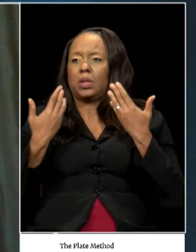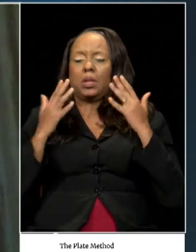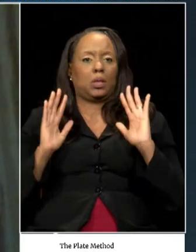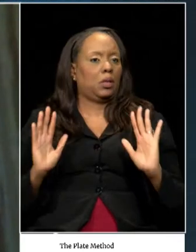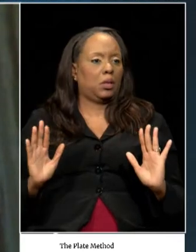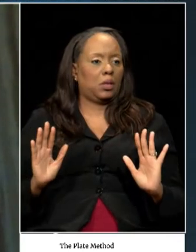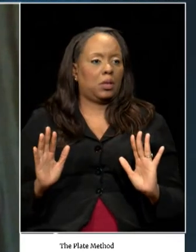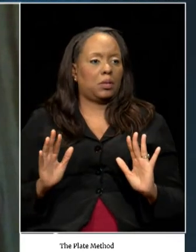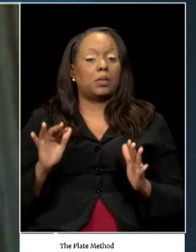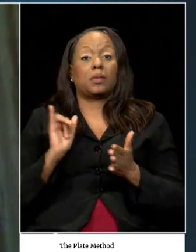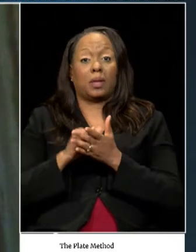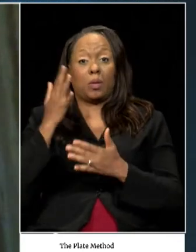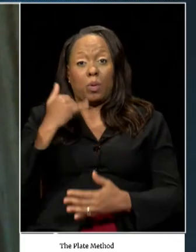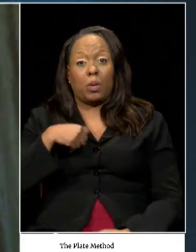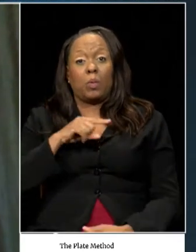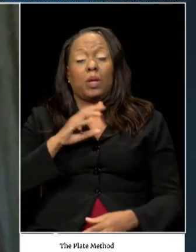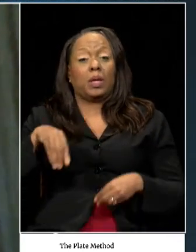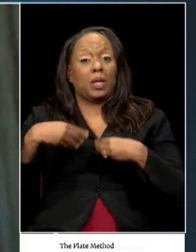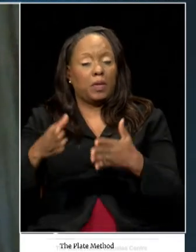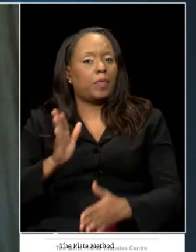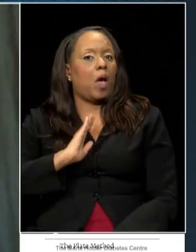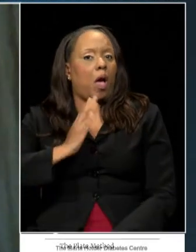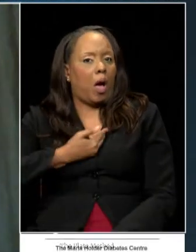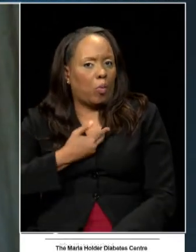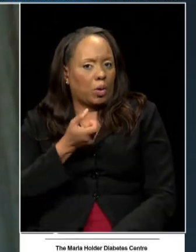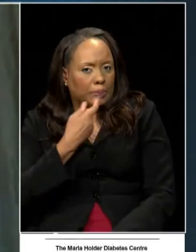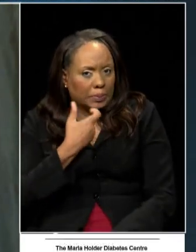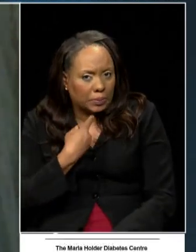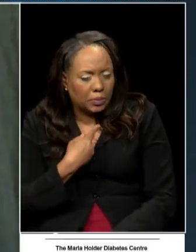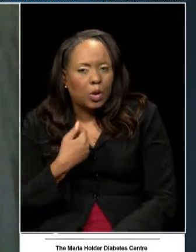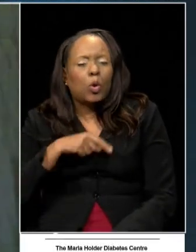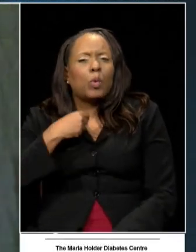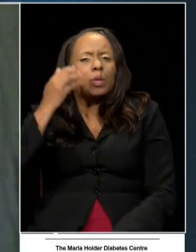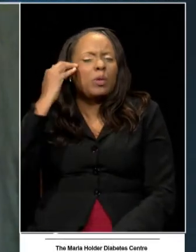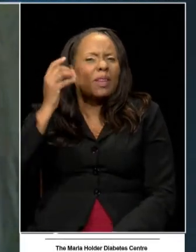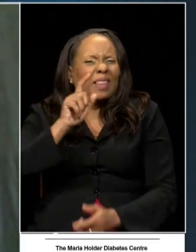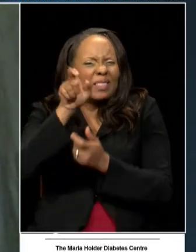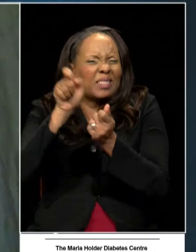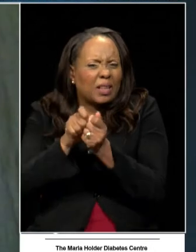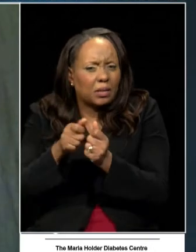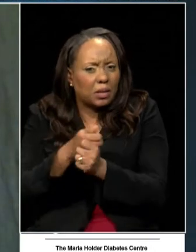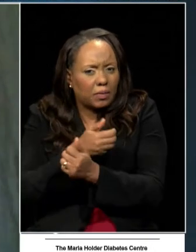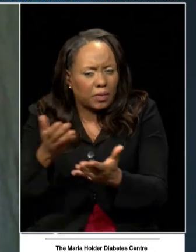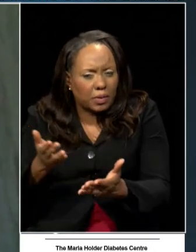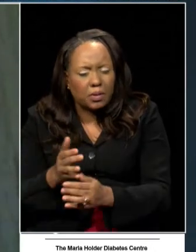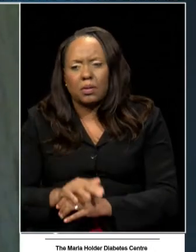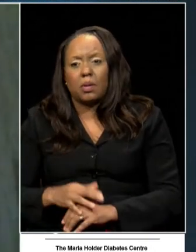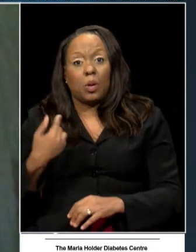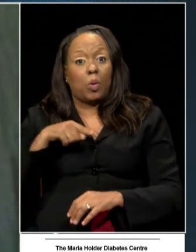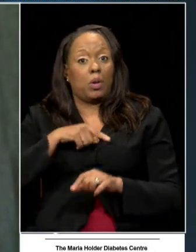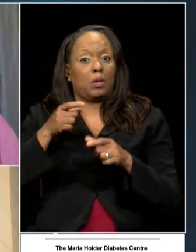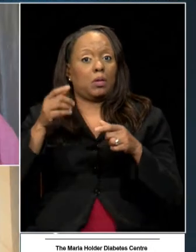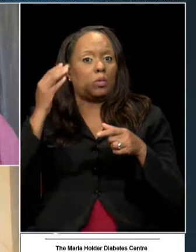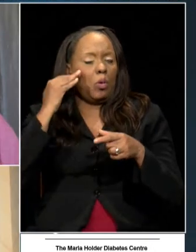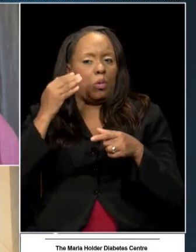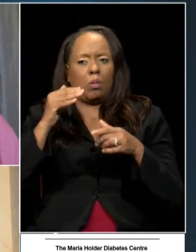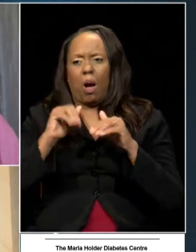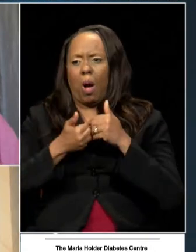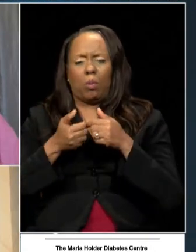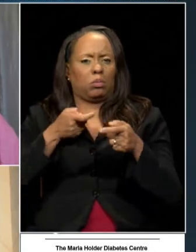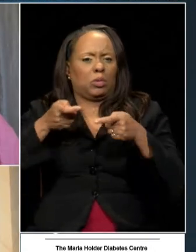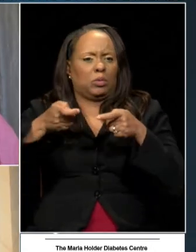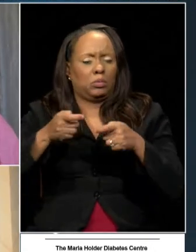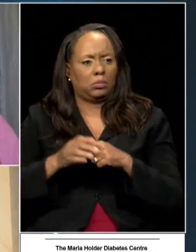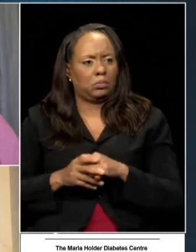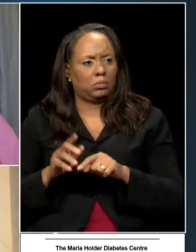we know exactly what dose we're given, we know how it should be taken, when it should be taken, and if we can control it better that way. If